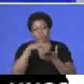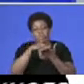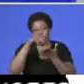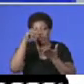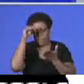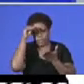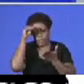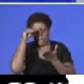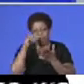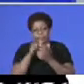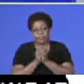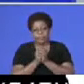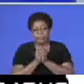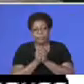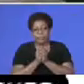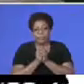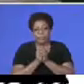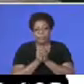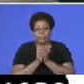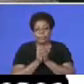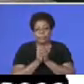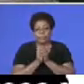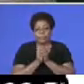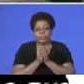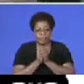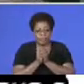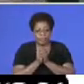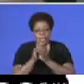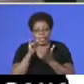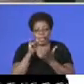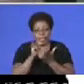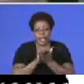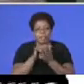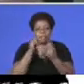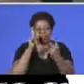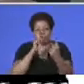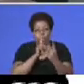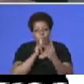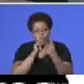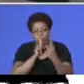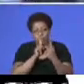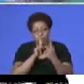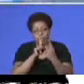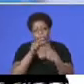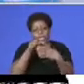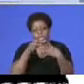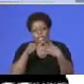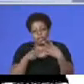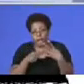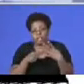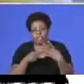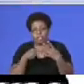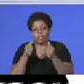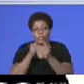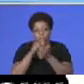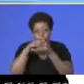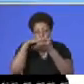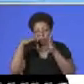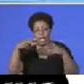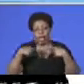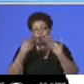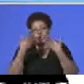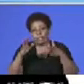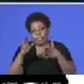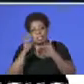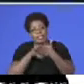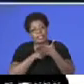Our Charles Fisher takes a look. That one-on-one interaction with teachers suspended on the computer, the teacher at this